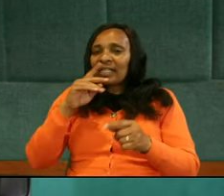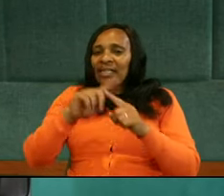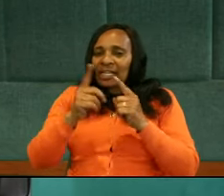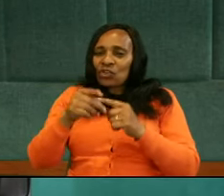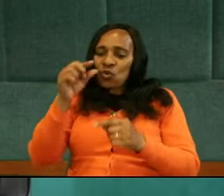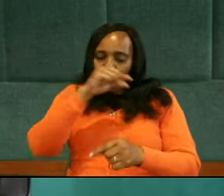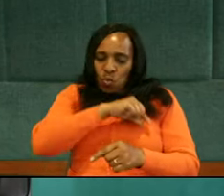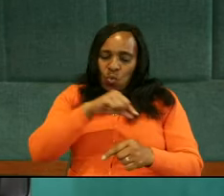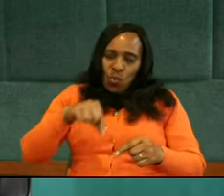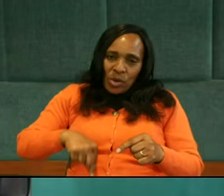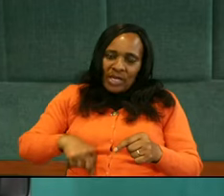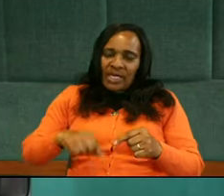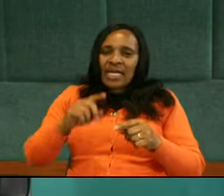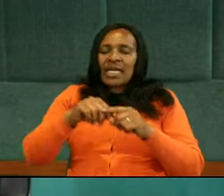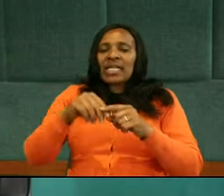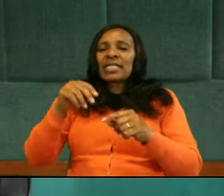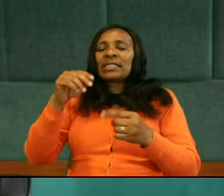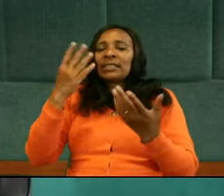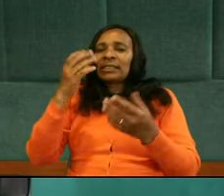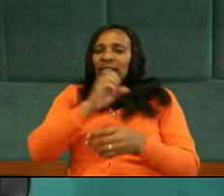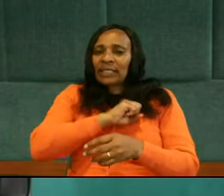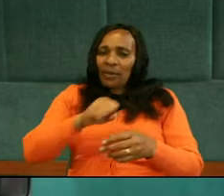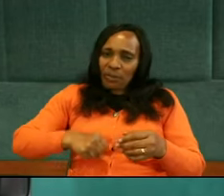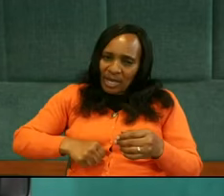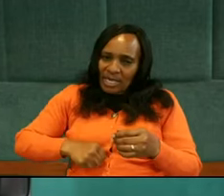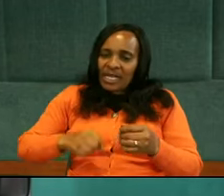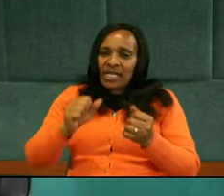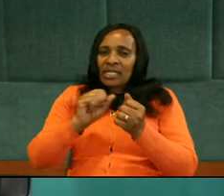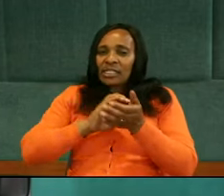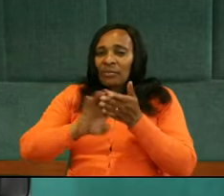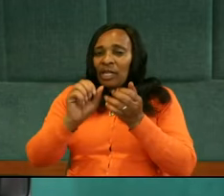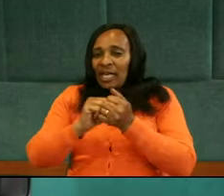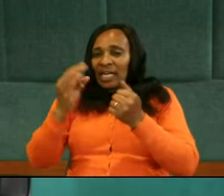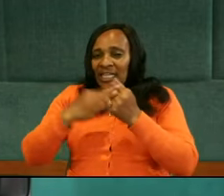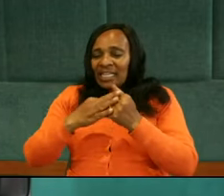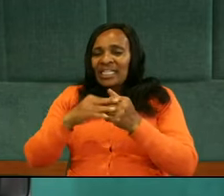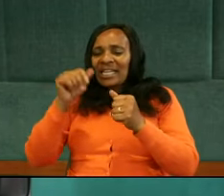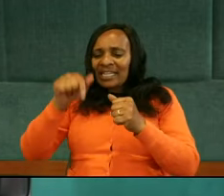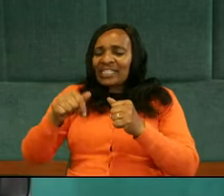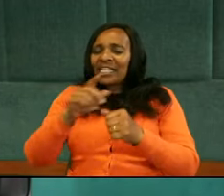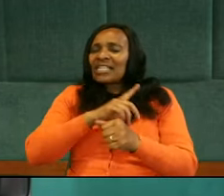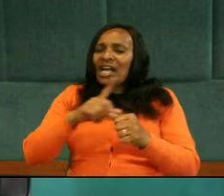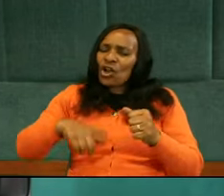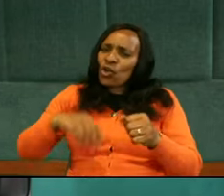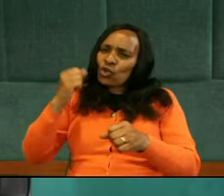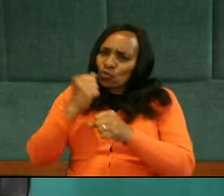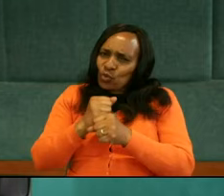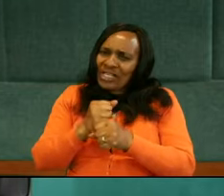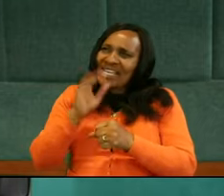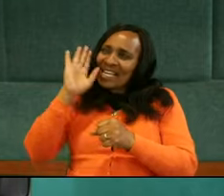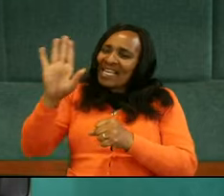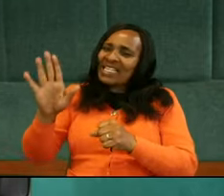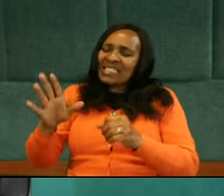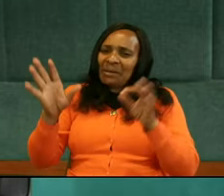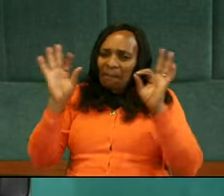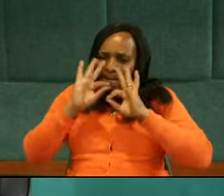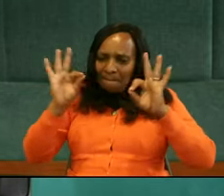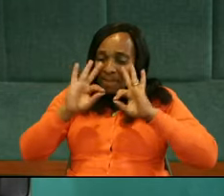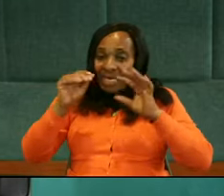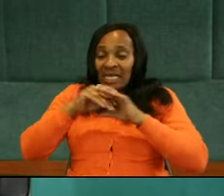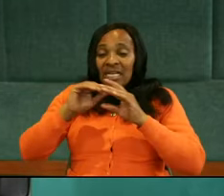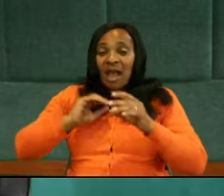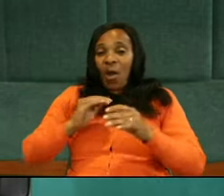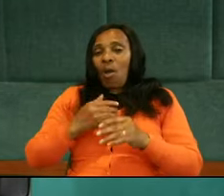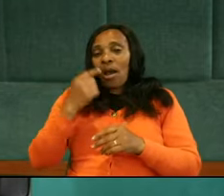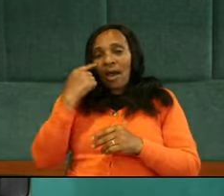she quoted Psalm 118 in that joy. And she said, this is the Lord's doing and it is marvelous in our eyes.